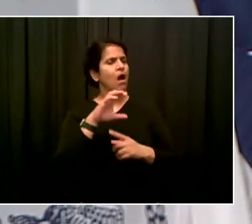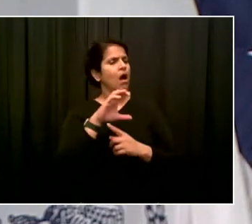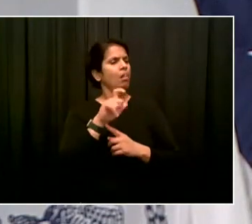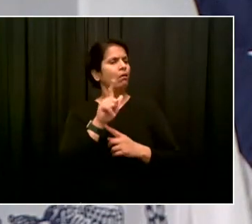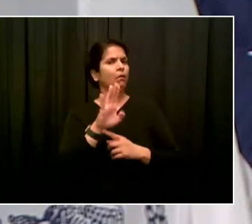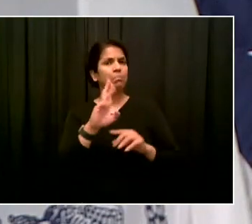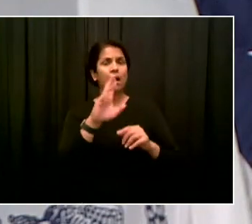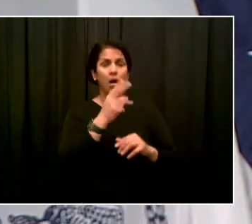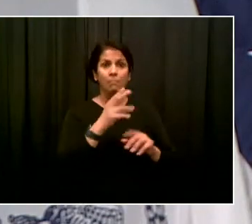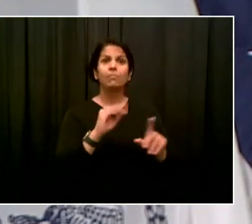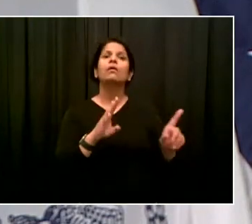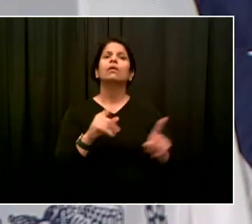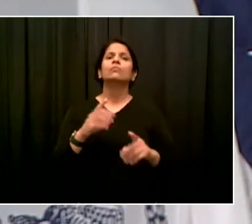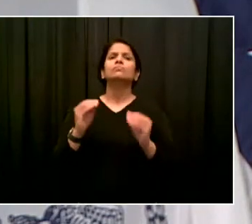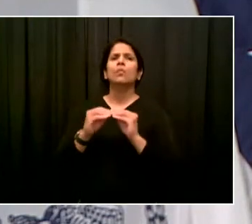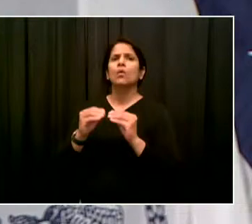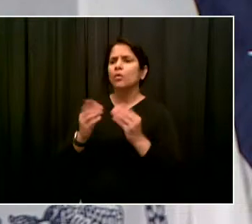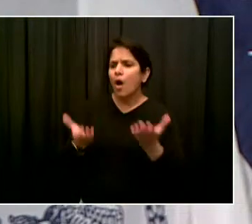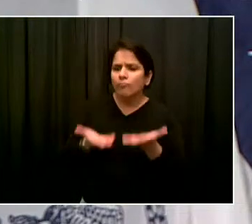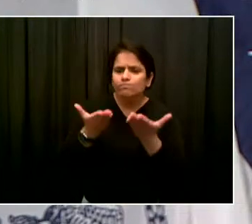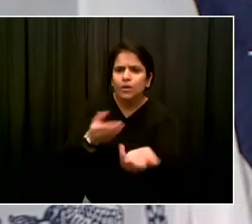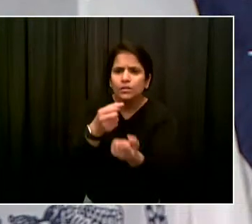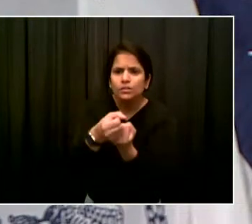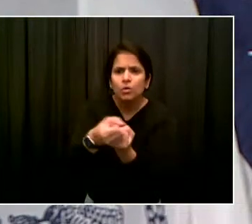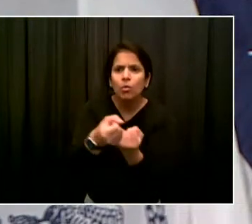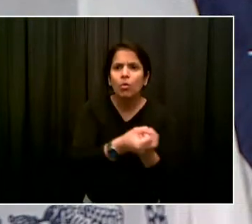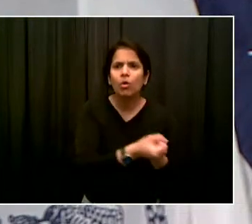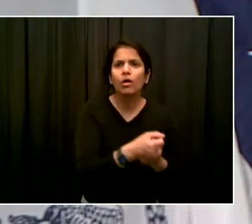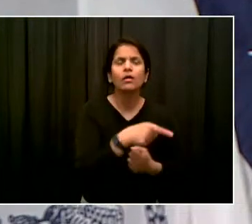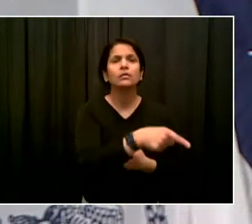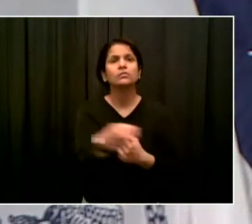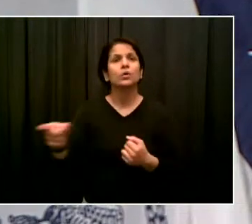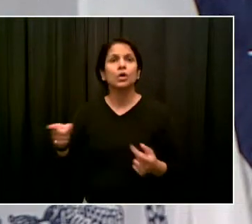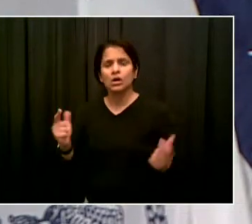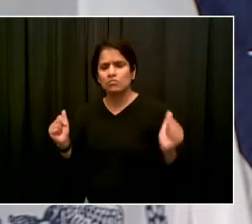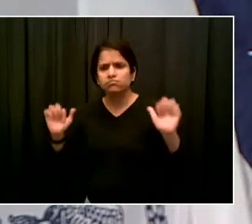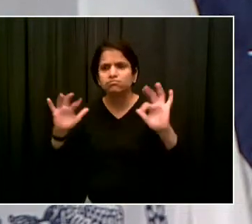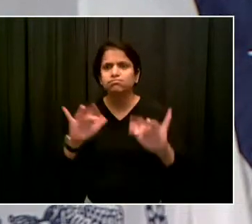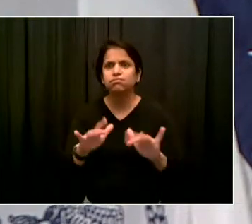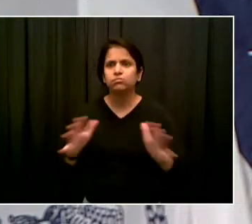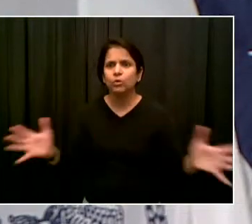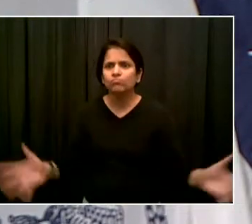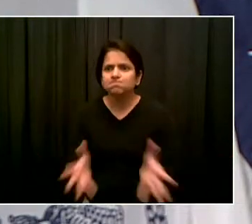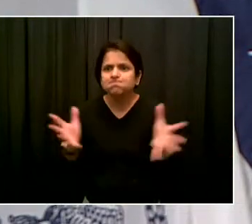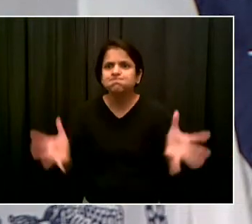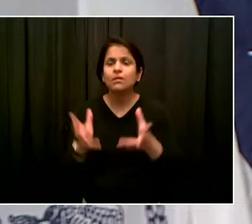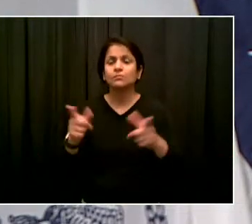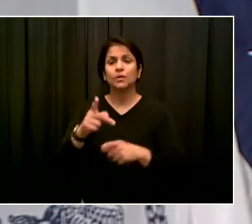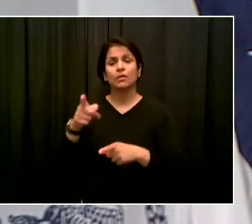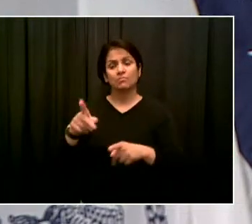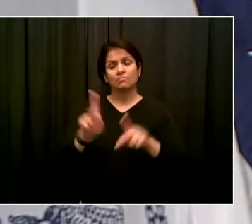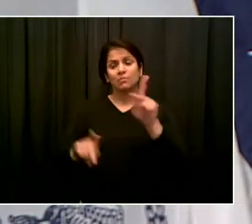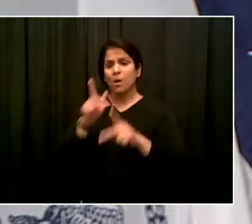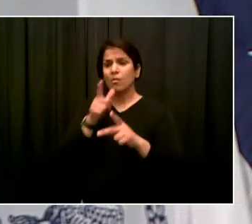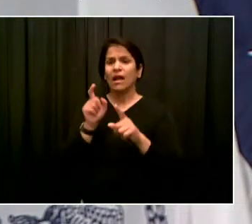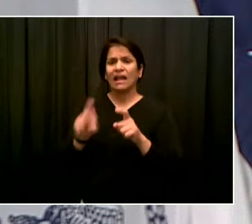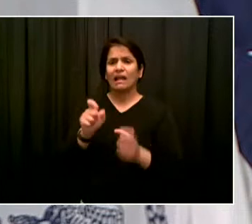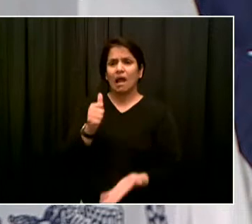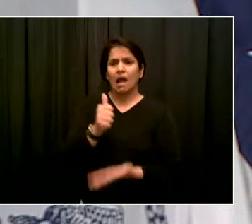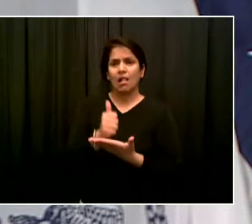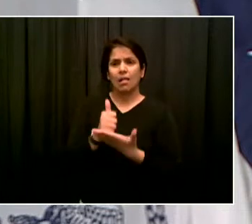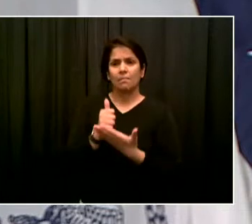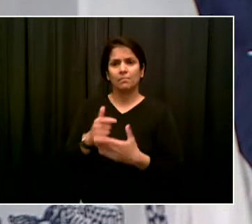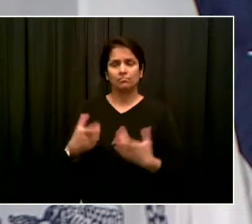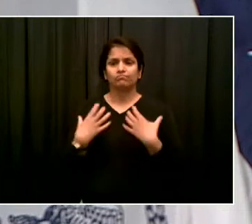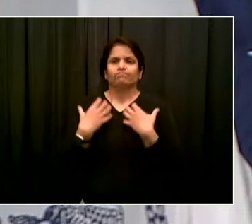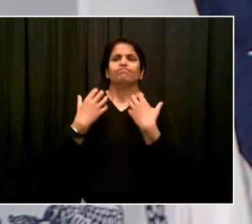in communities and to make sure people know there's a supportive place for them. Now, crucially, this is about saying to anyone who's